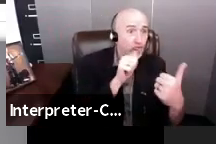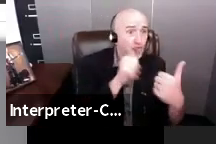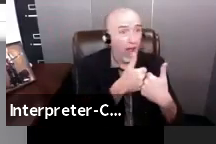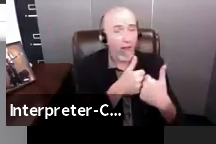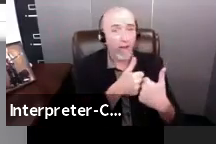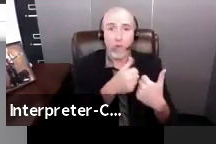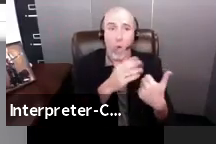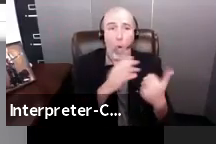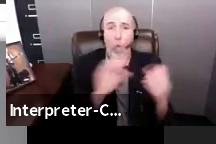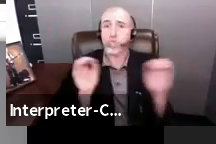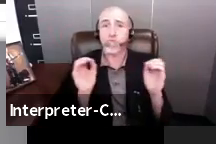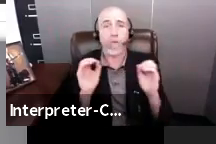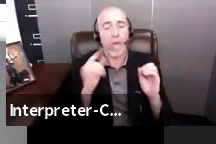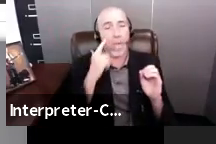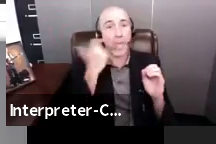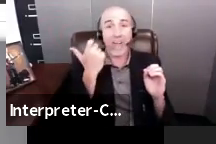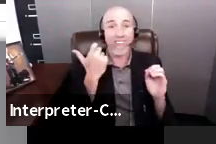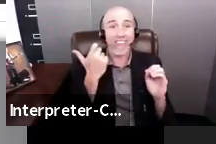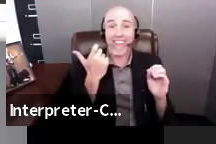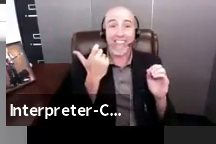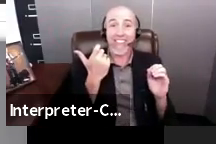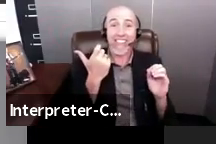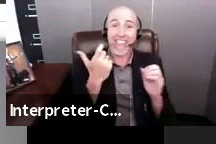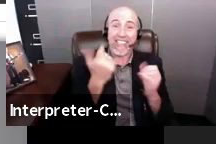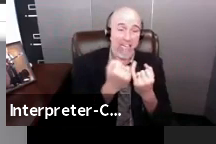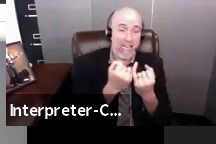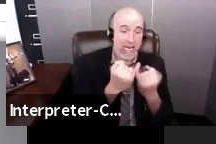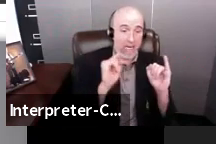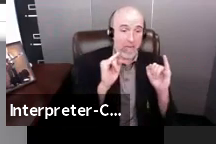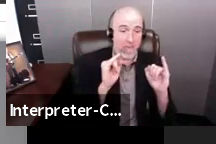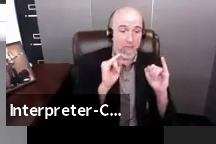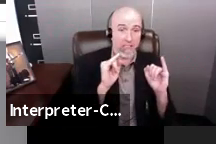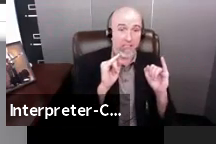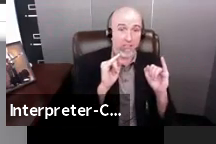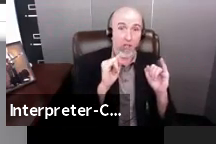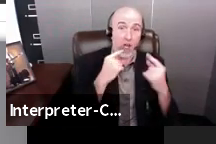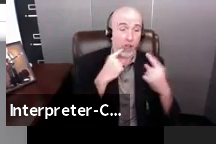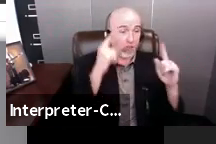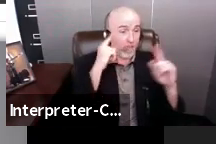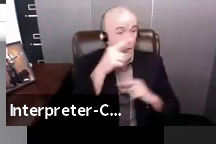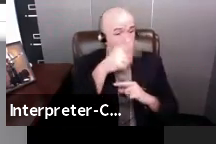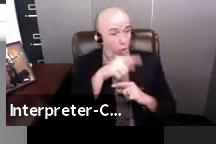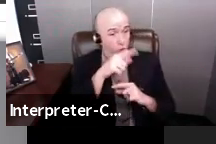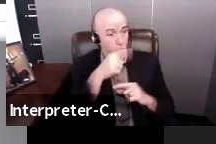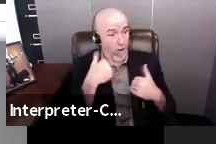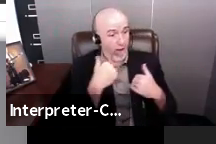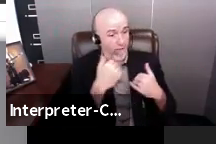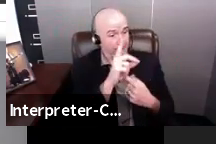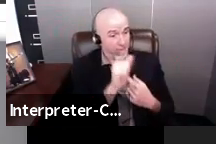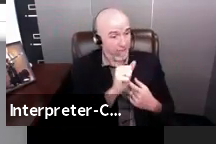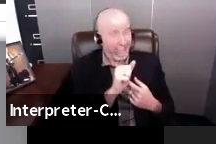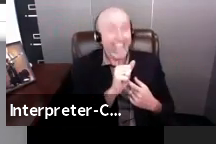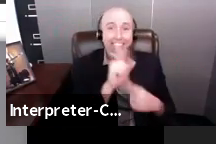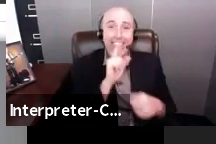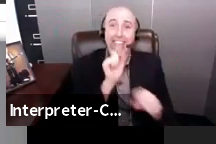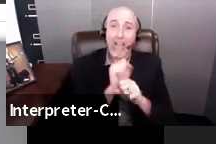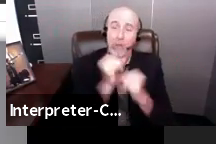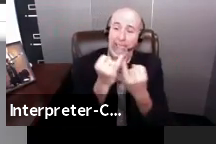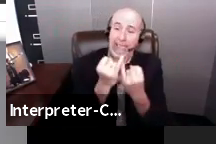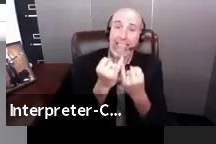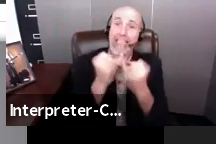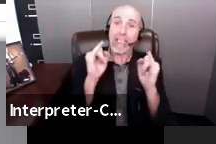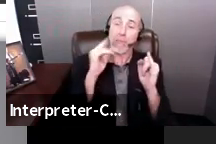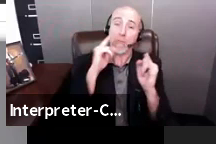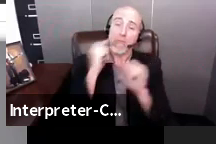not. Because independence achieved for those with disabilities is independence achieved